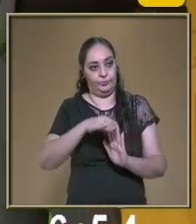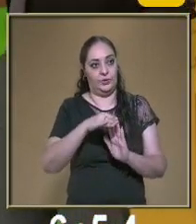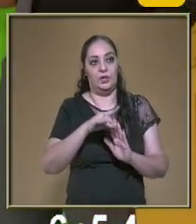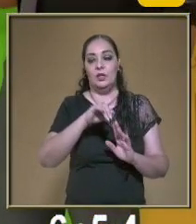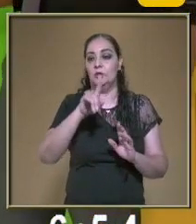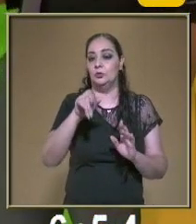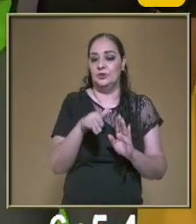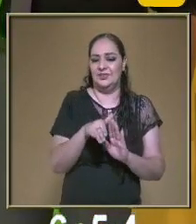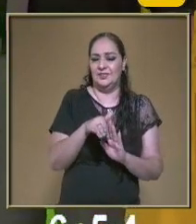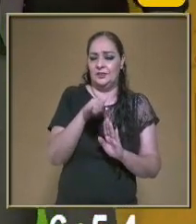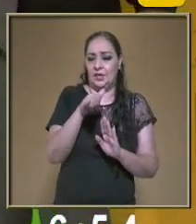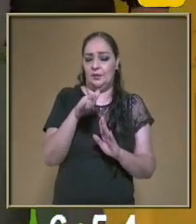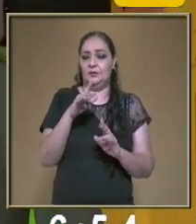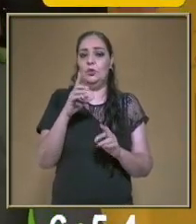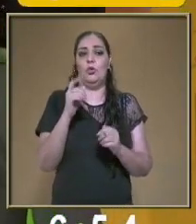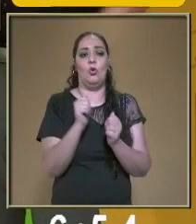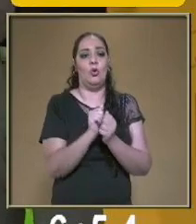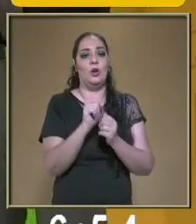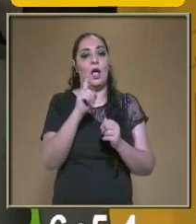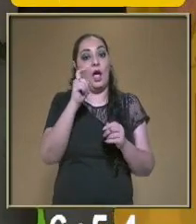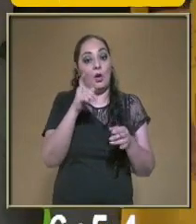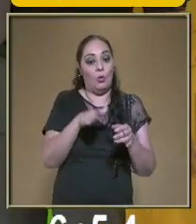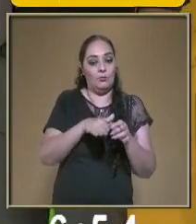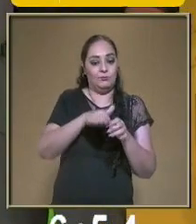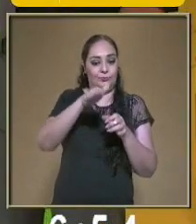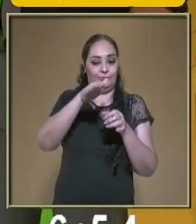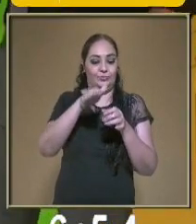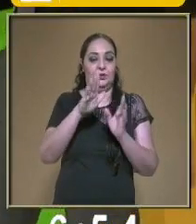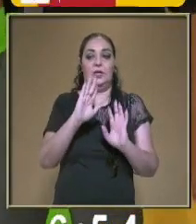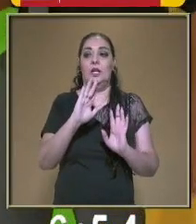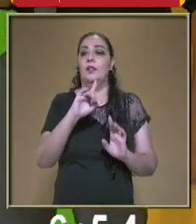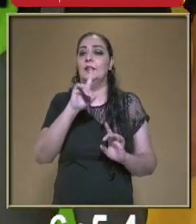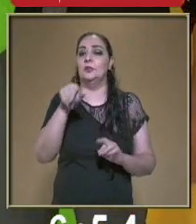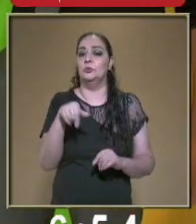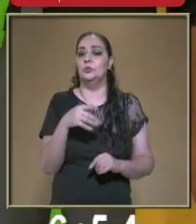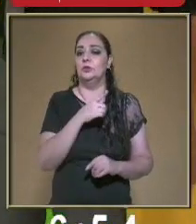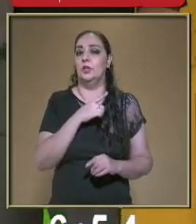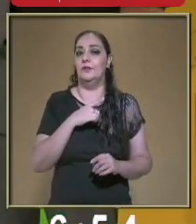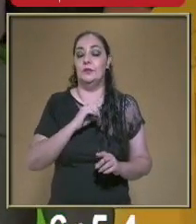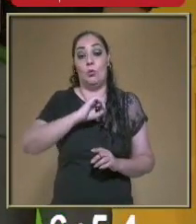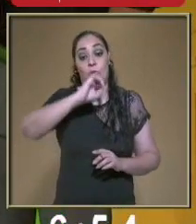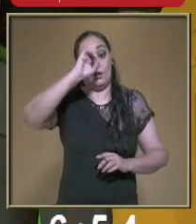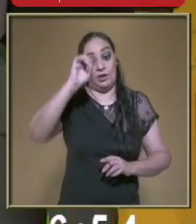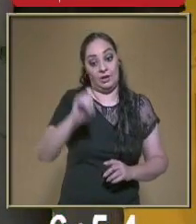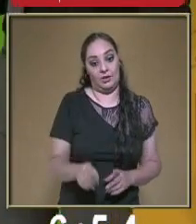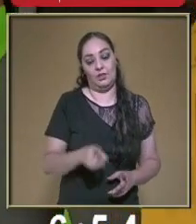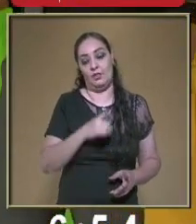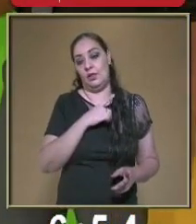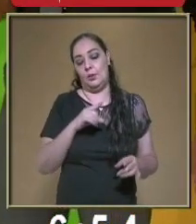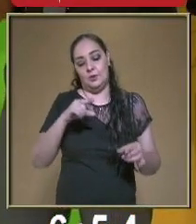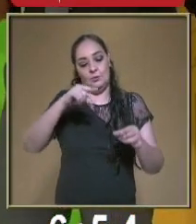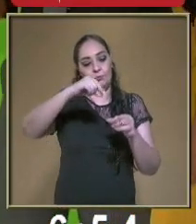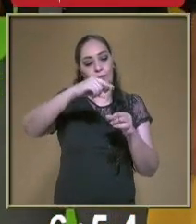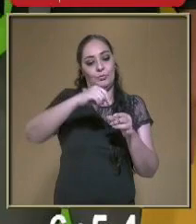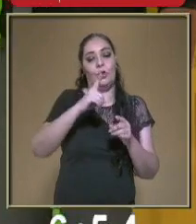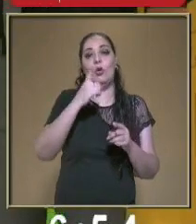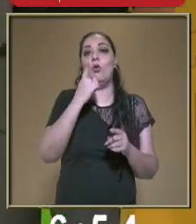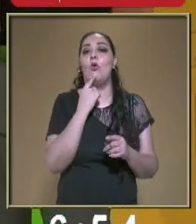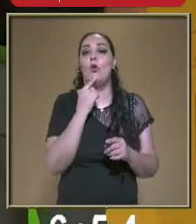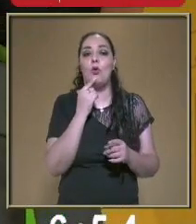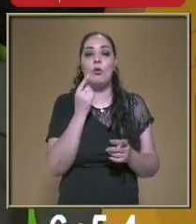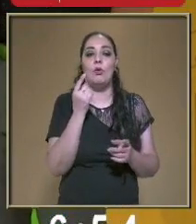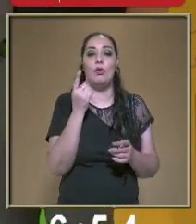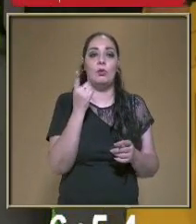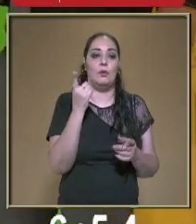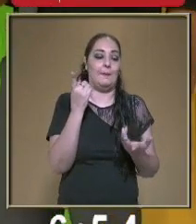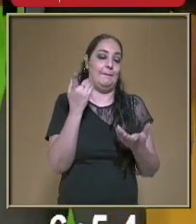should fill the rest with water. Number three, you have to, obligation, you have to add some drops of food coloring.